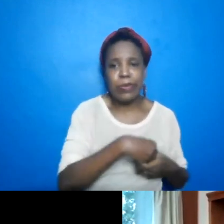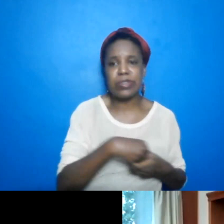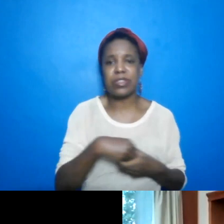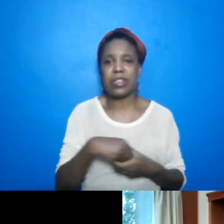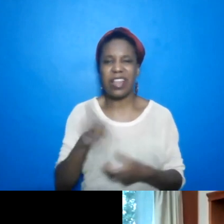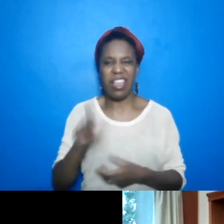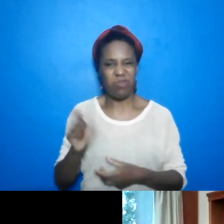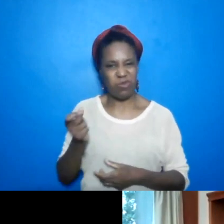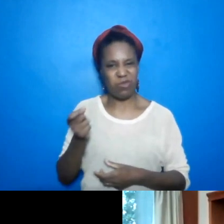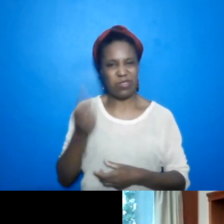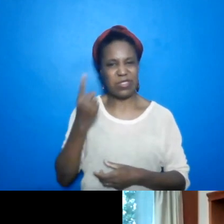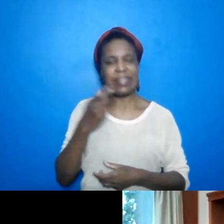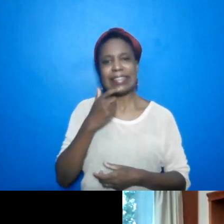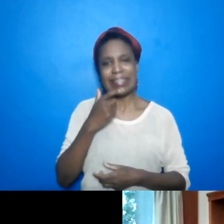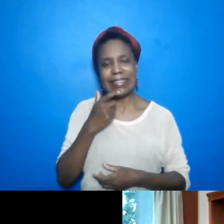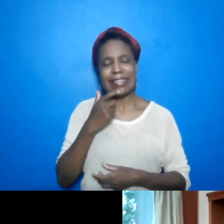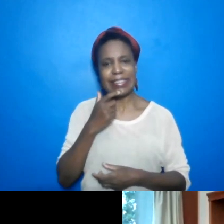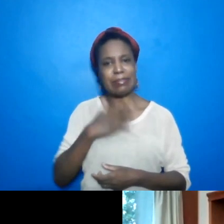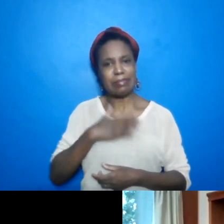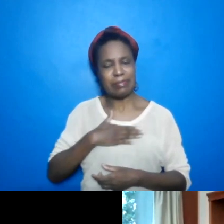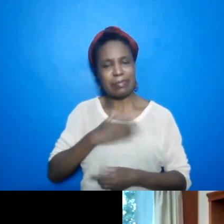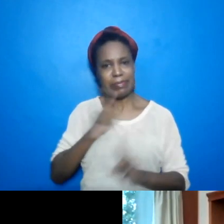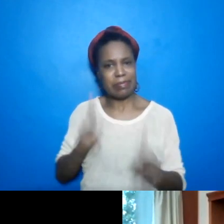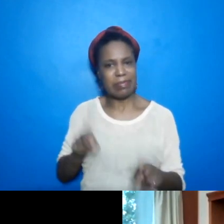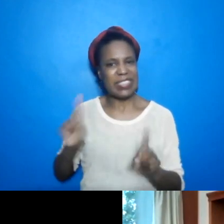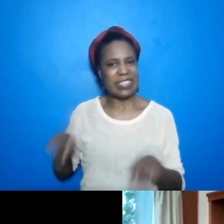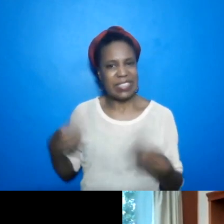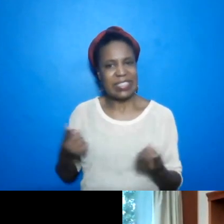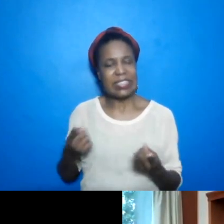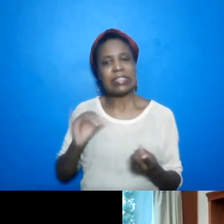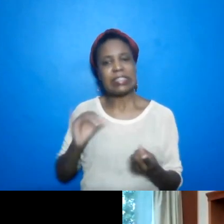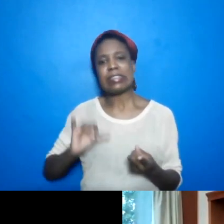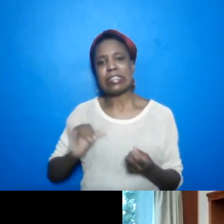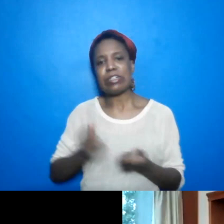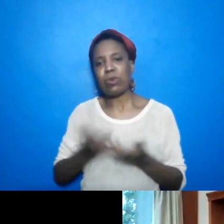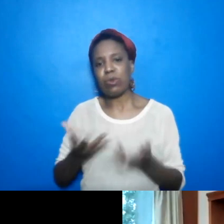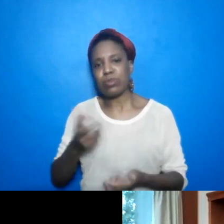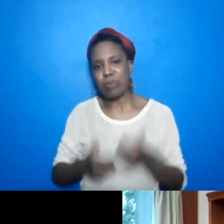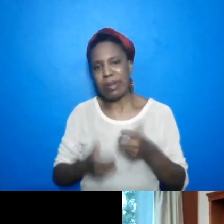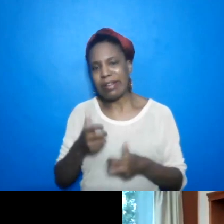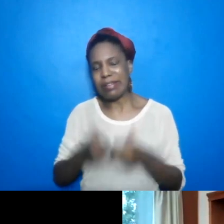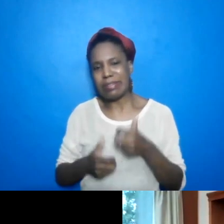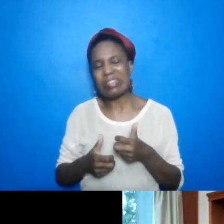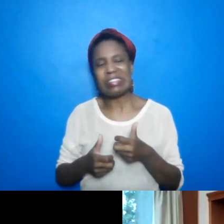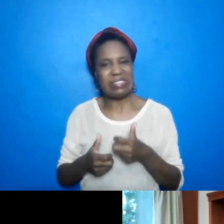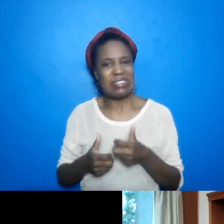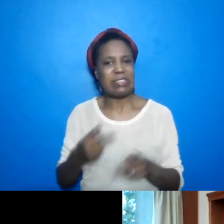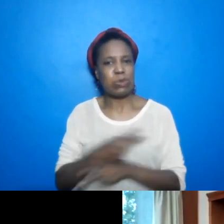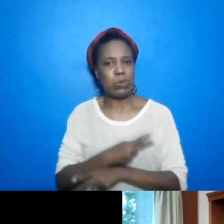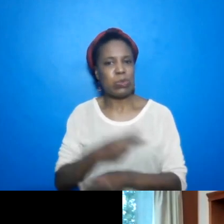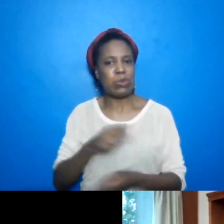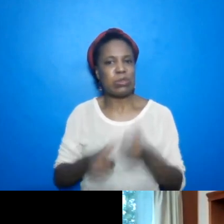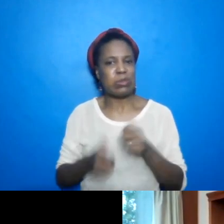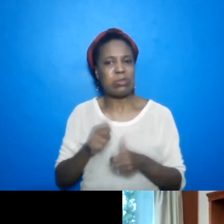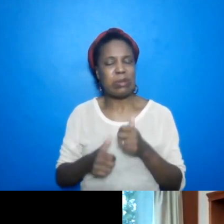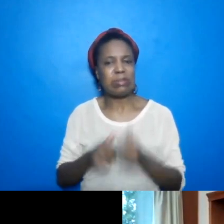of intervening is problematic, and they're responding to the problematic. They're afraid when they show